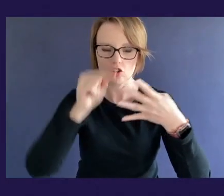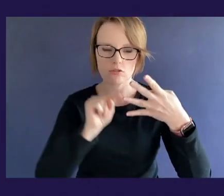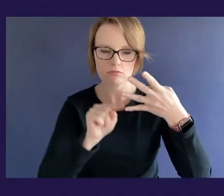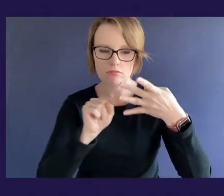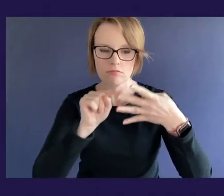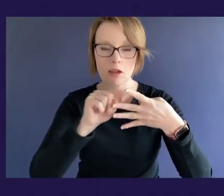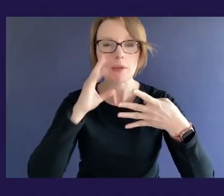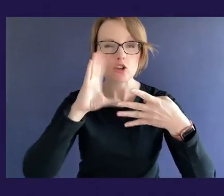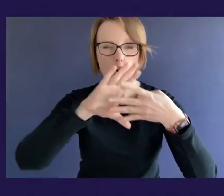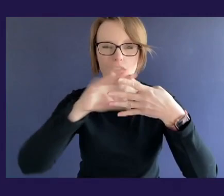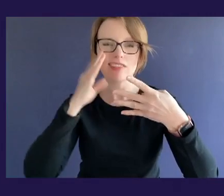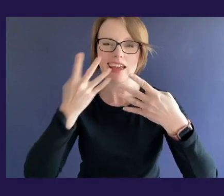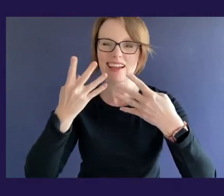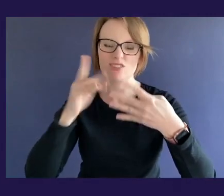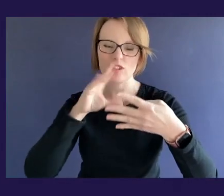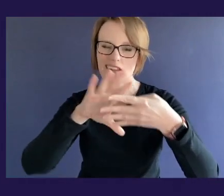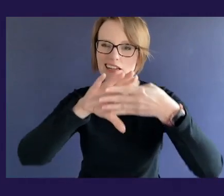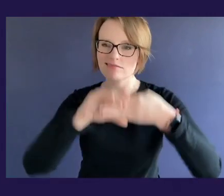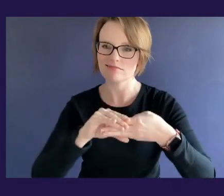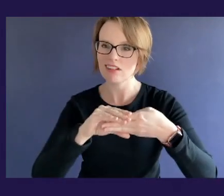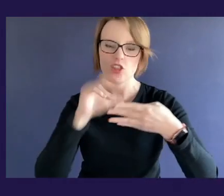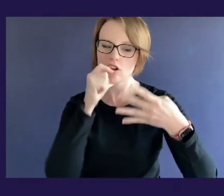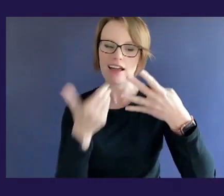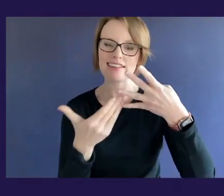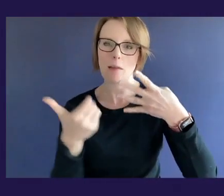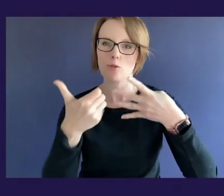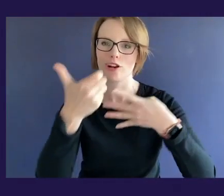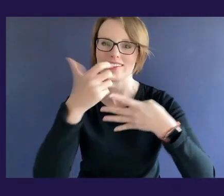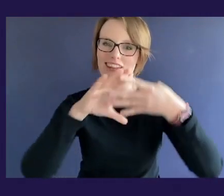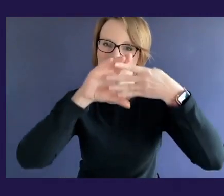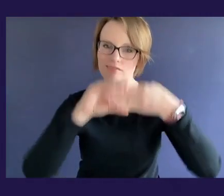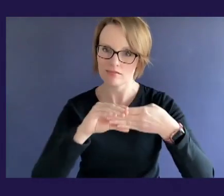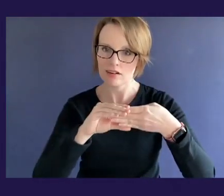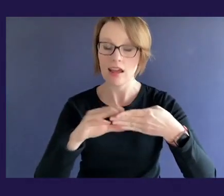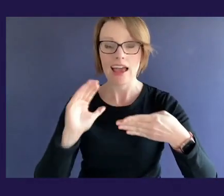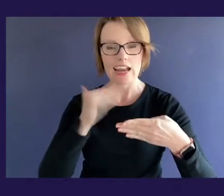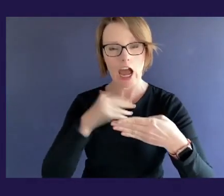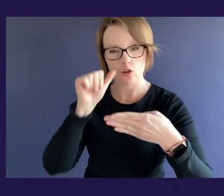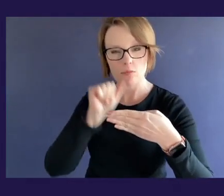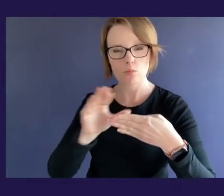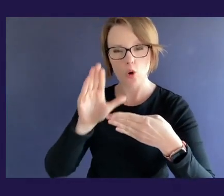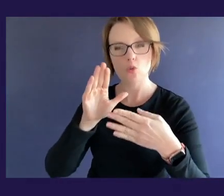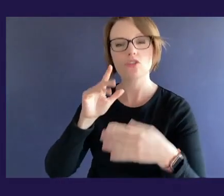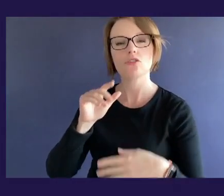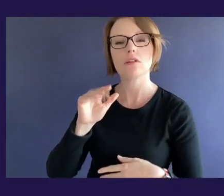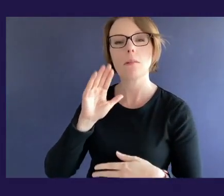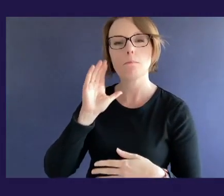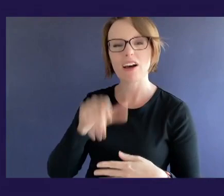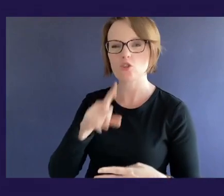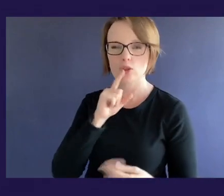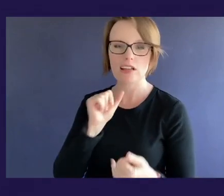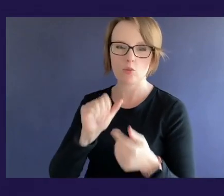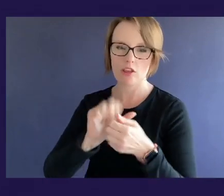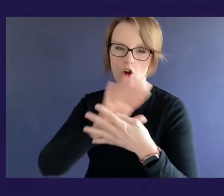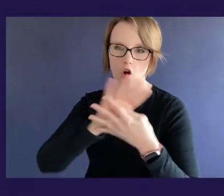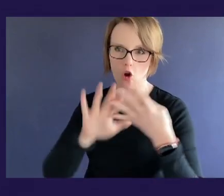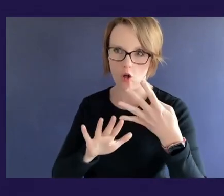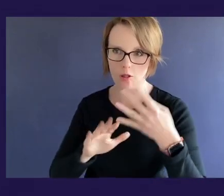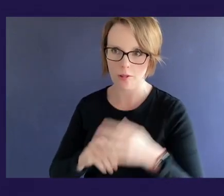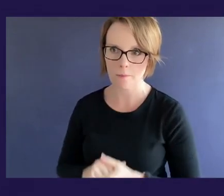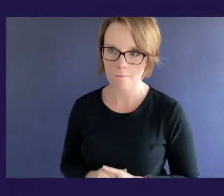a coherent and cohesive approach to managing the infodemic will really pull tools and approaches from each different